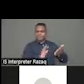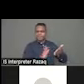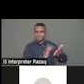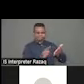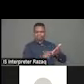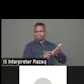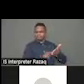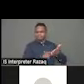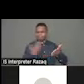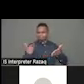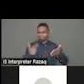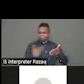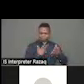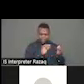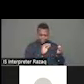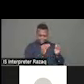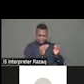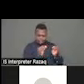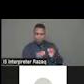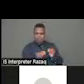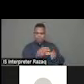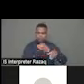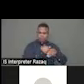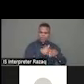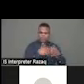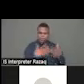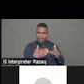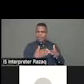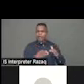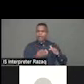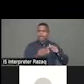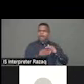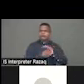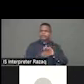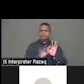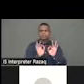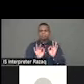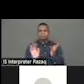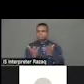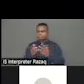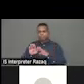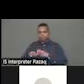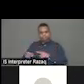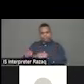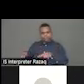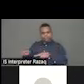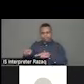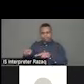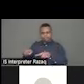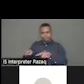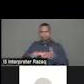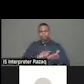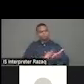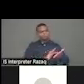children with hearing and visual impairment because they have audio and sign